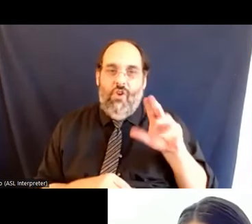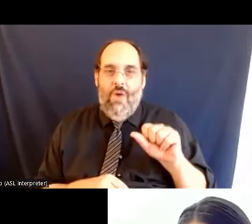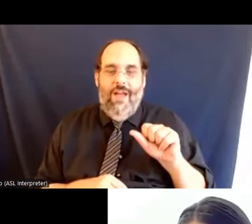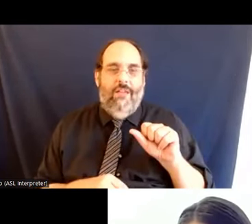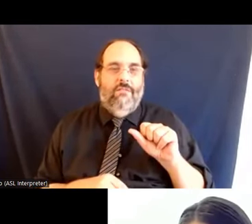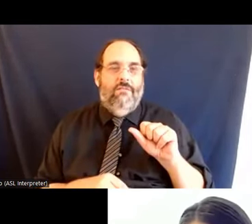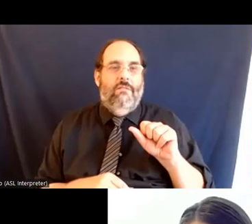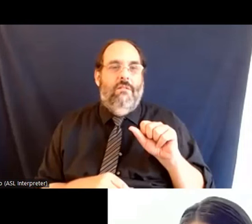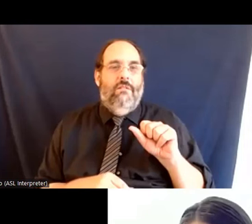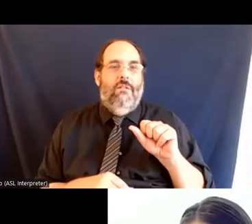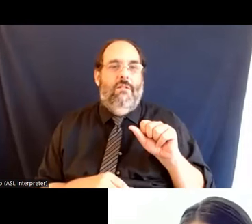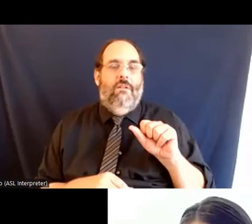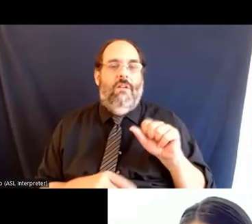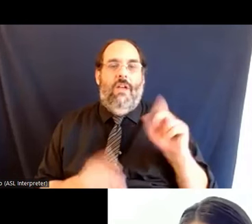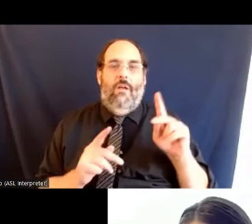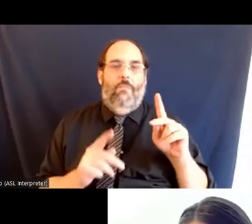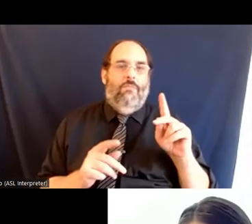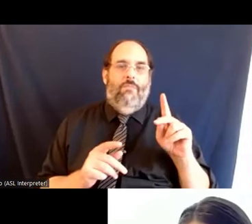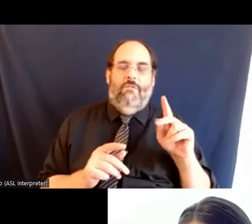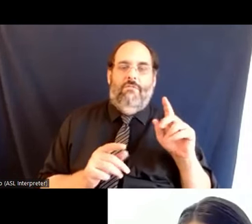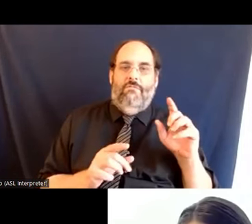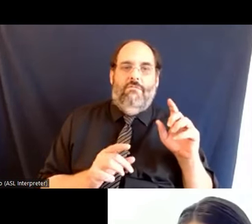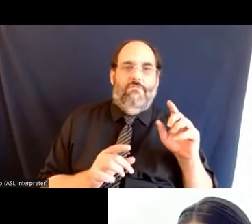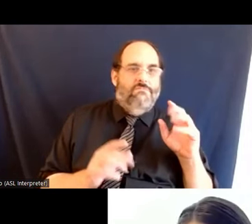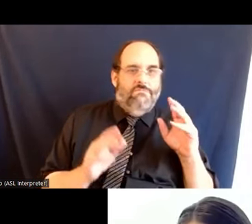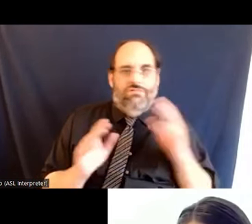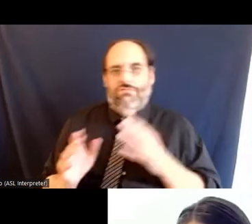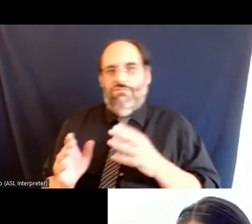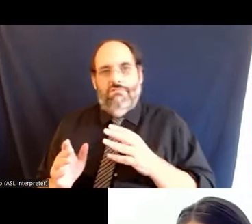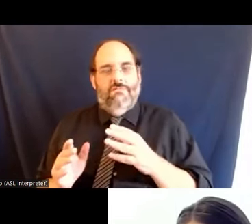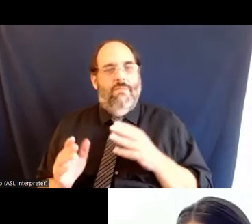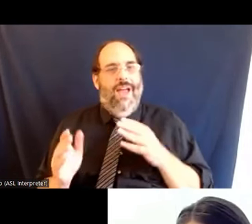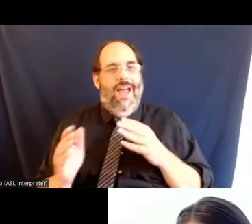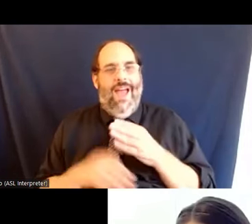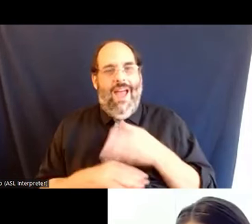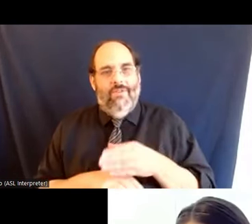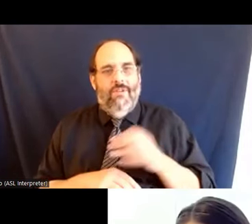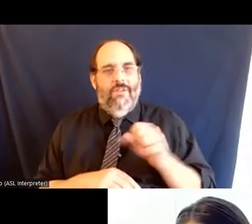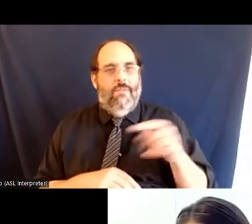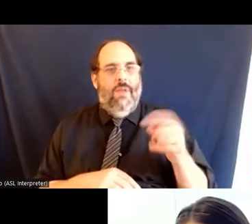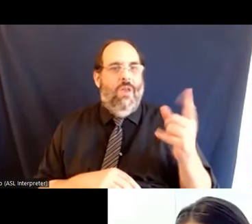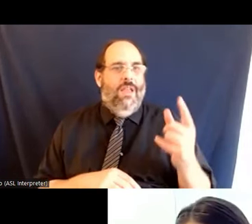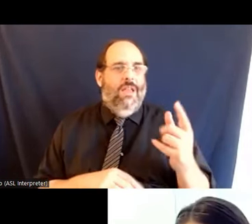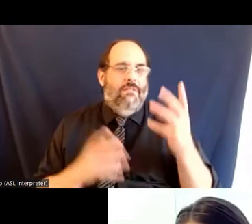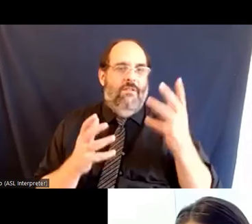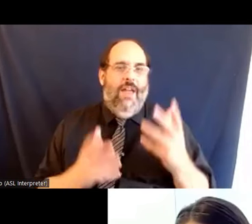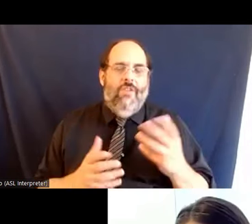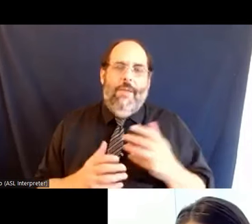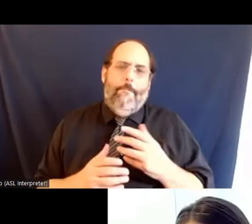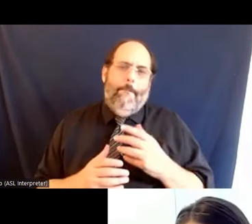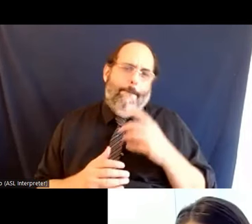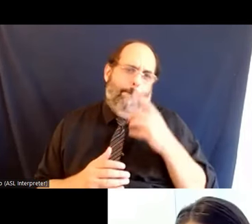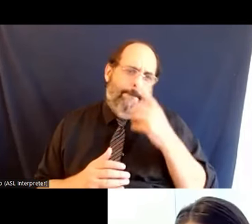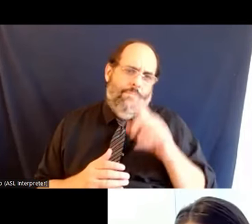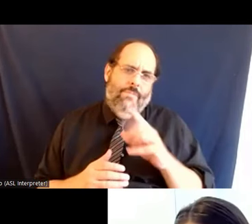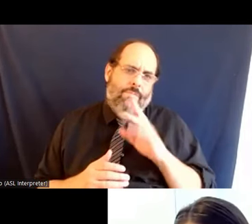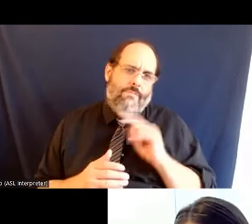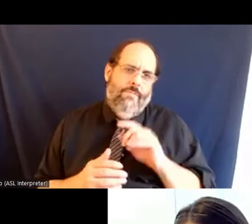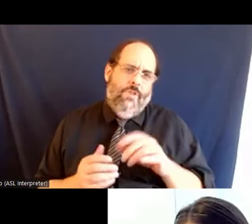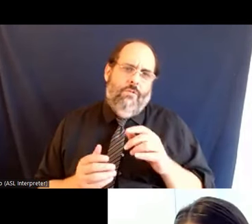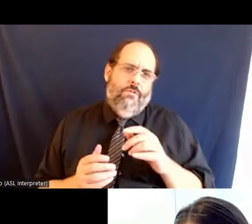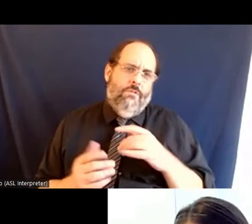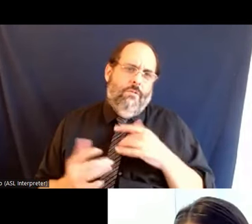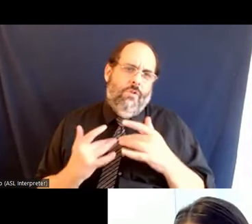who were targeted after the 9/11 tragedy. I'm wondering if you could speak to those concerns and